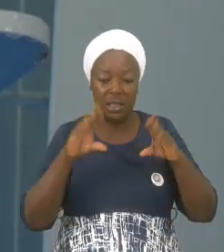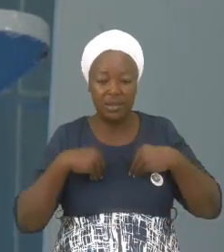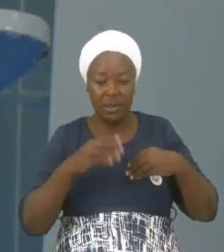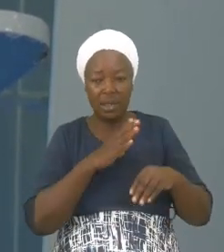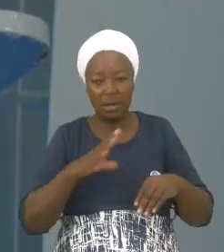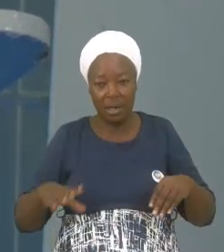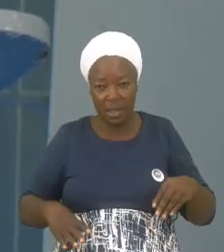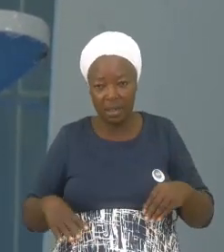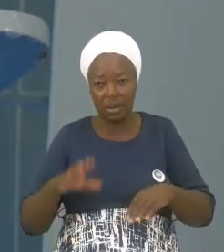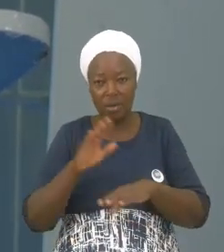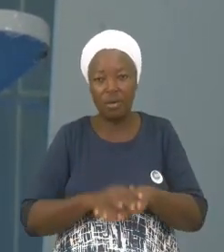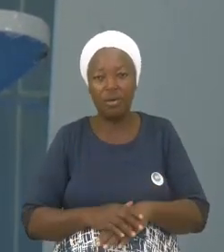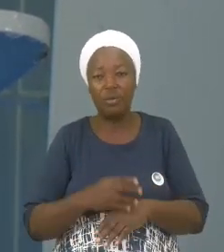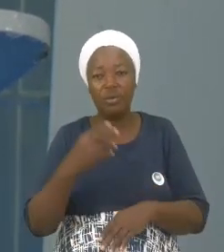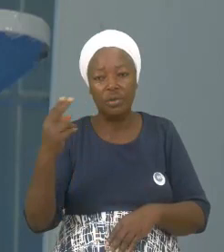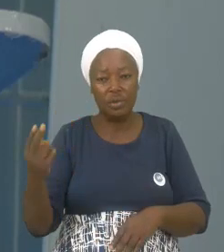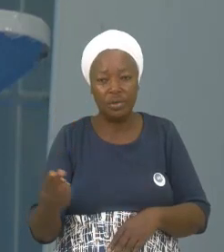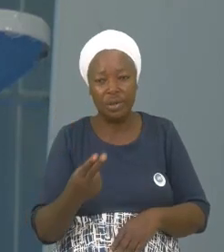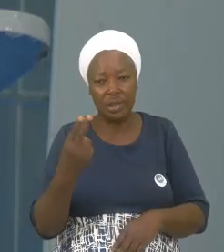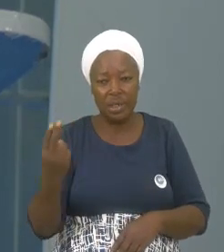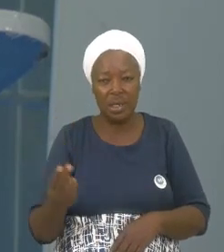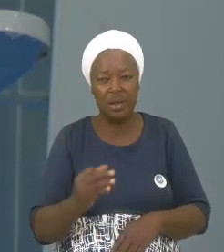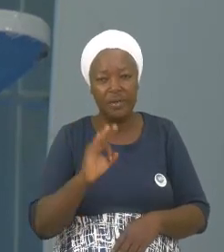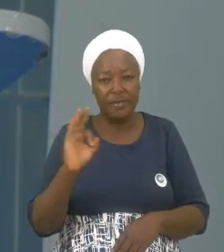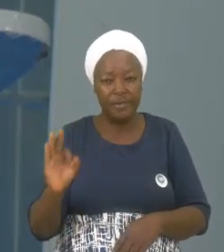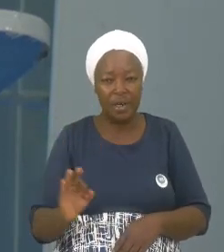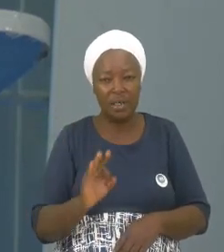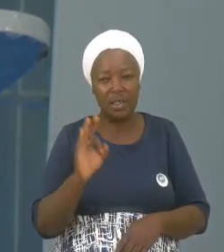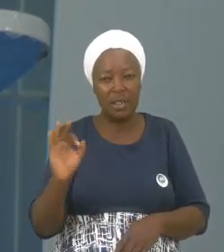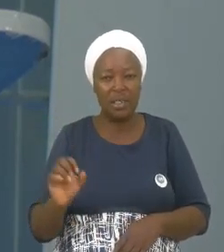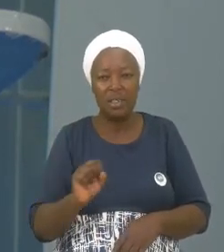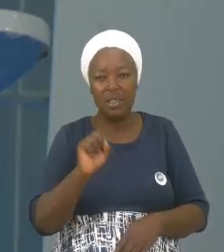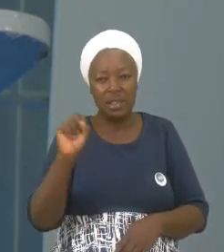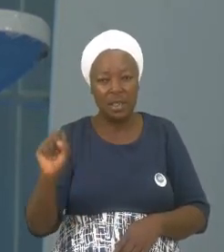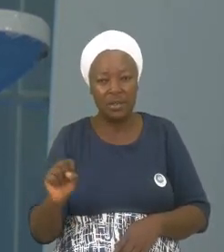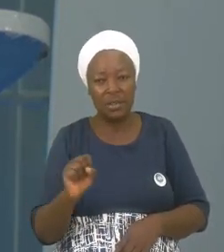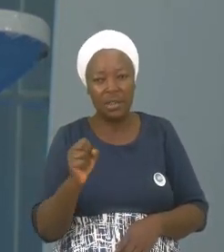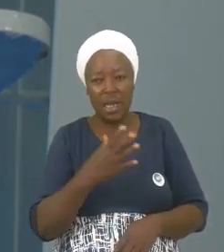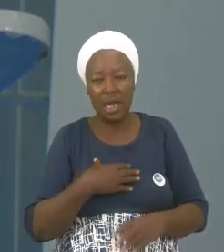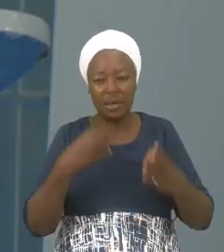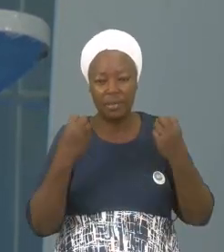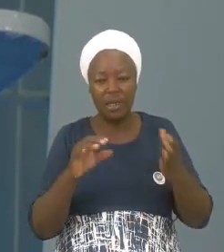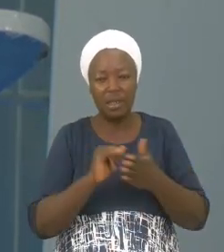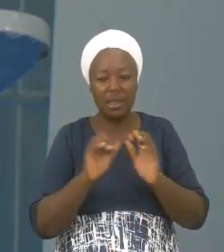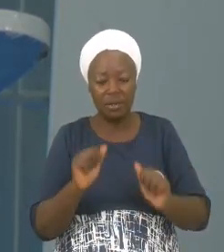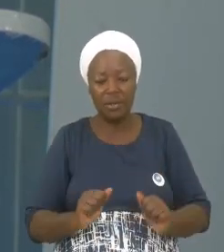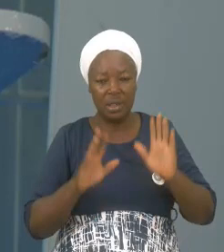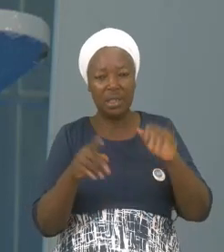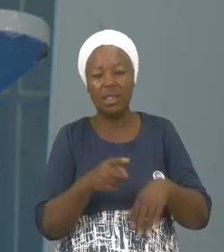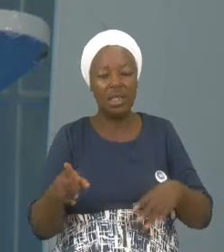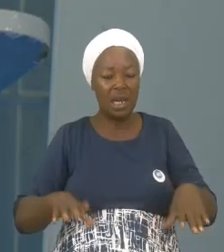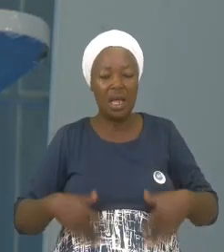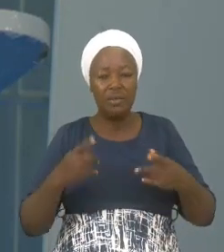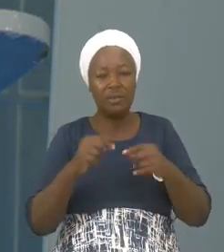on Friday, on Saturday, and the many that are giving their lives unto the Lord